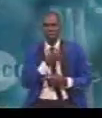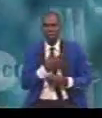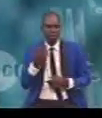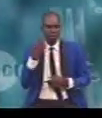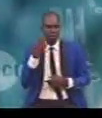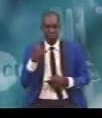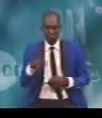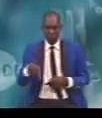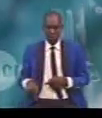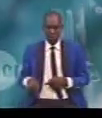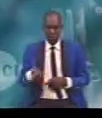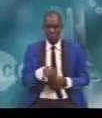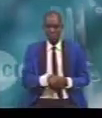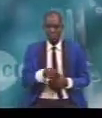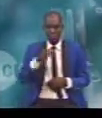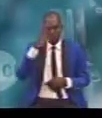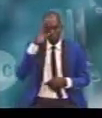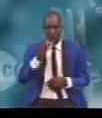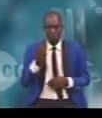legs